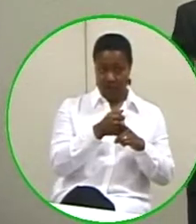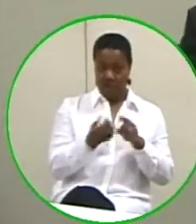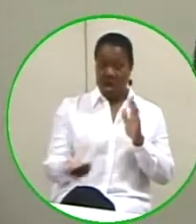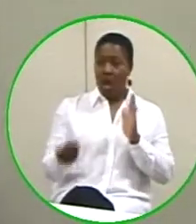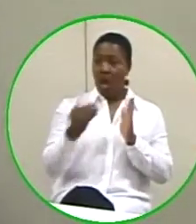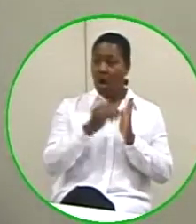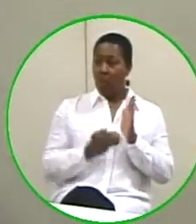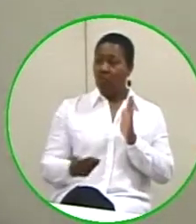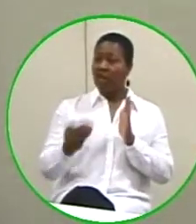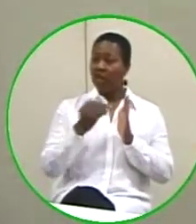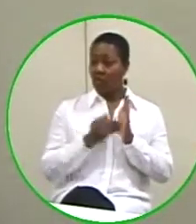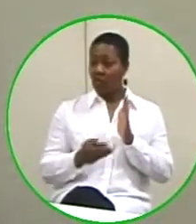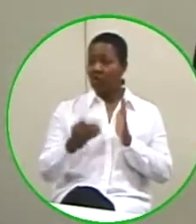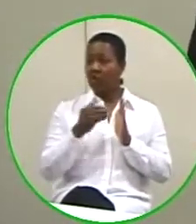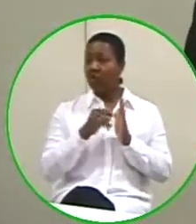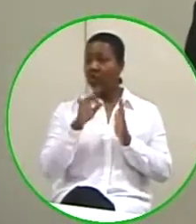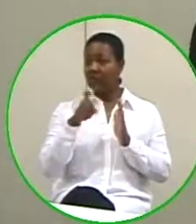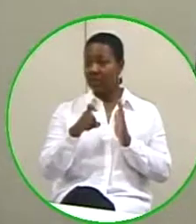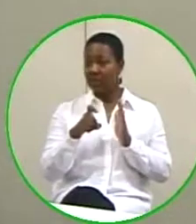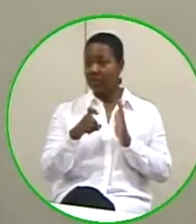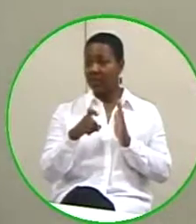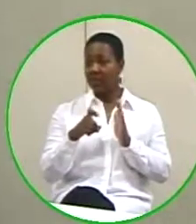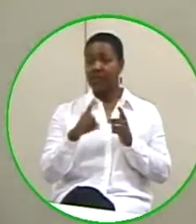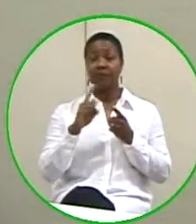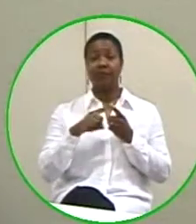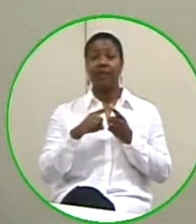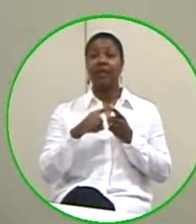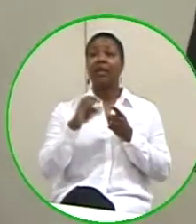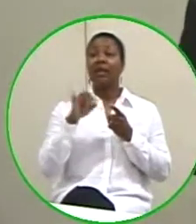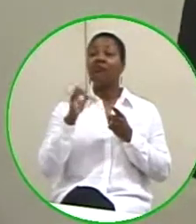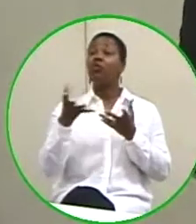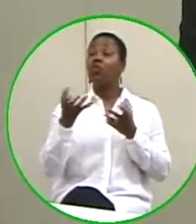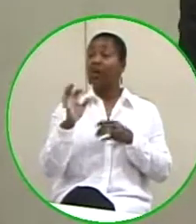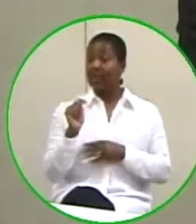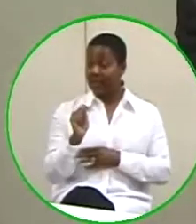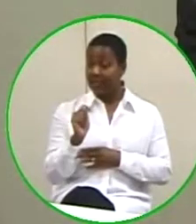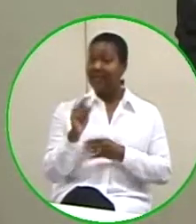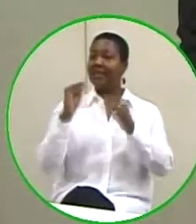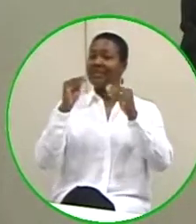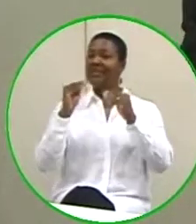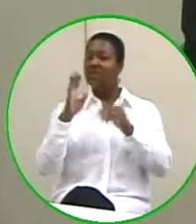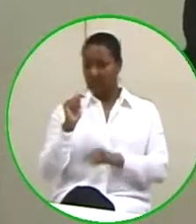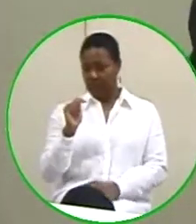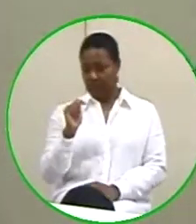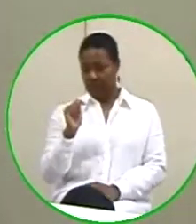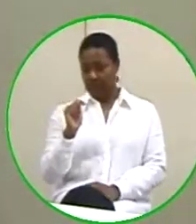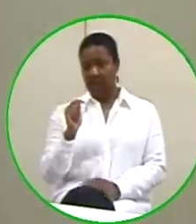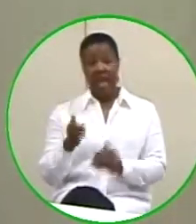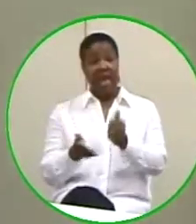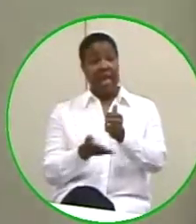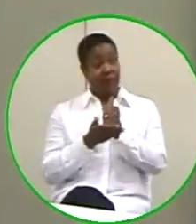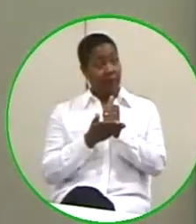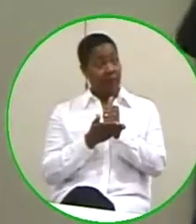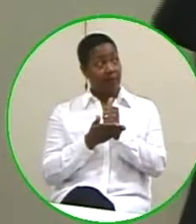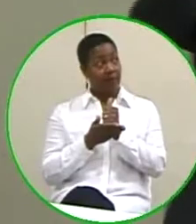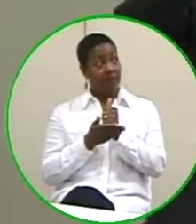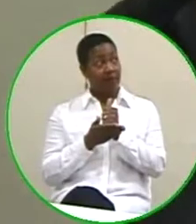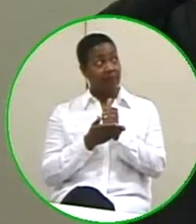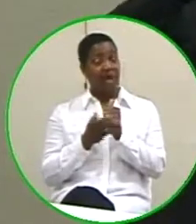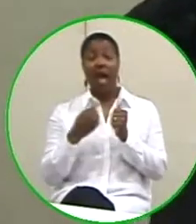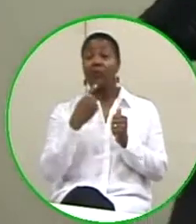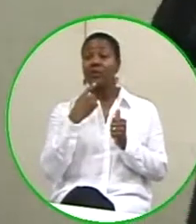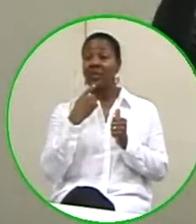Over and over and over if necessary. Rule number 1, if you want it, teach it. I want you to help me out here.